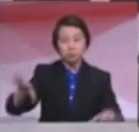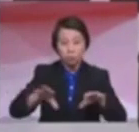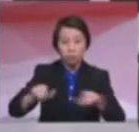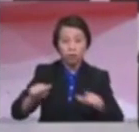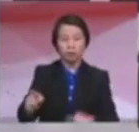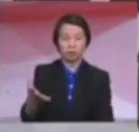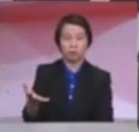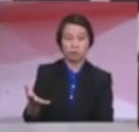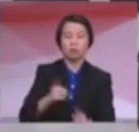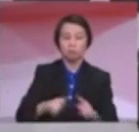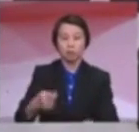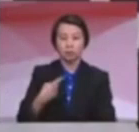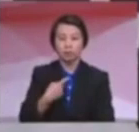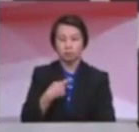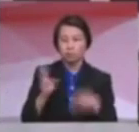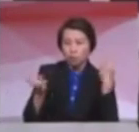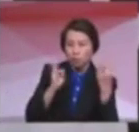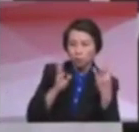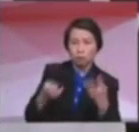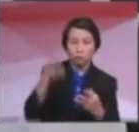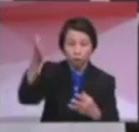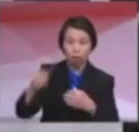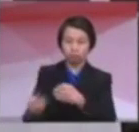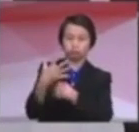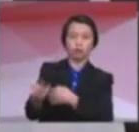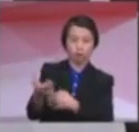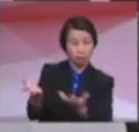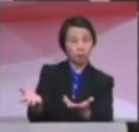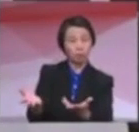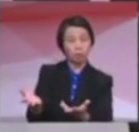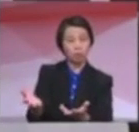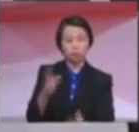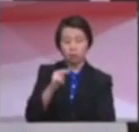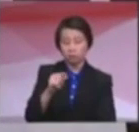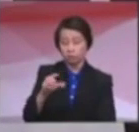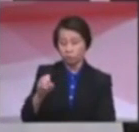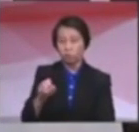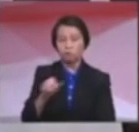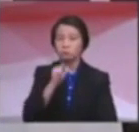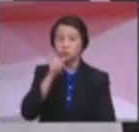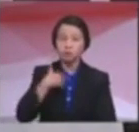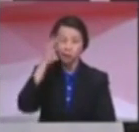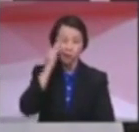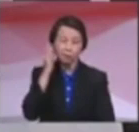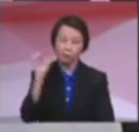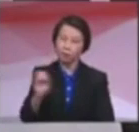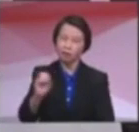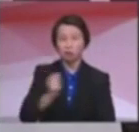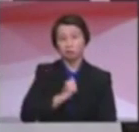activities. But our fear is that they will get infected, especially if the NGOs do not have experience in terms